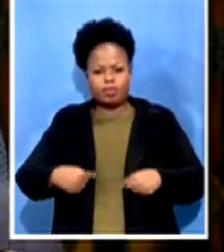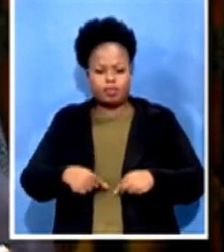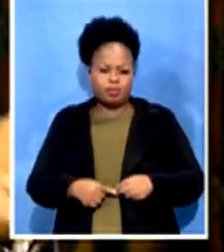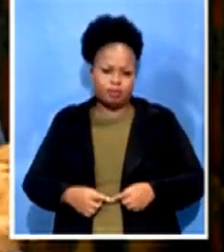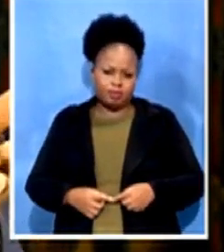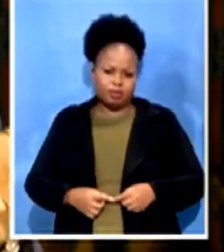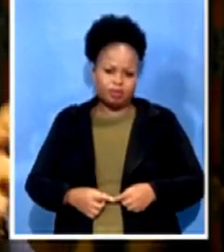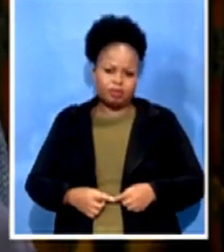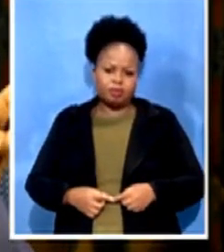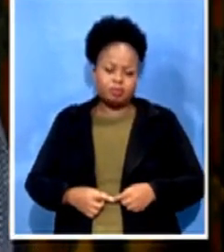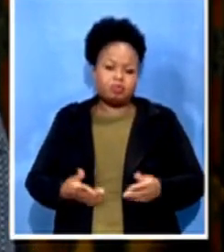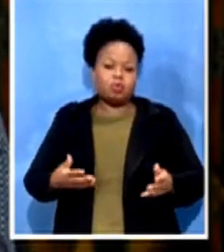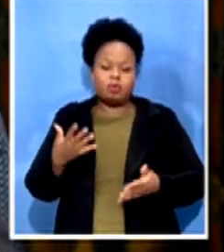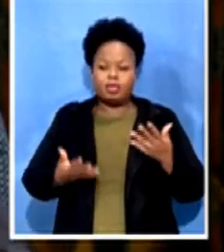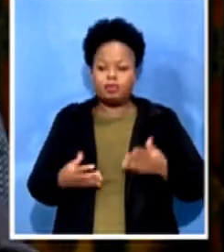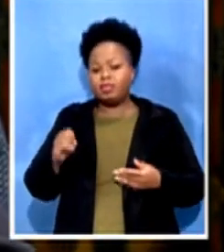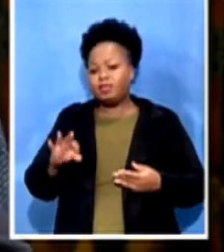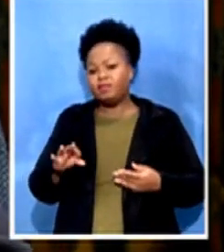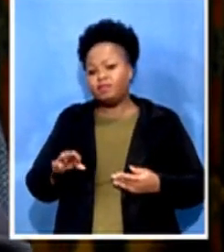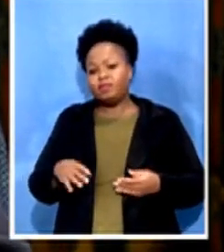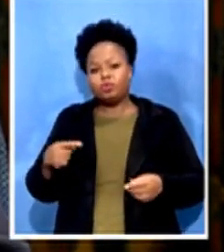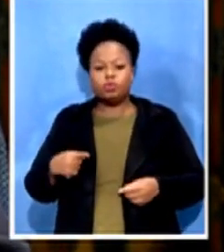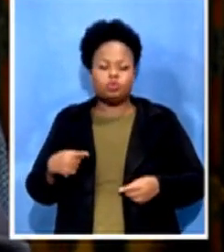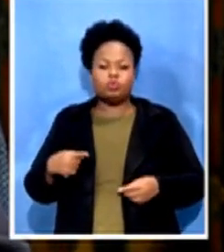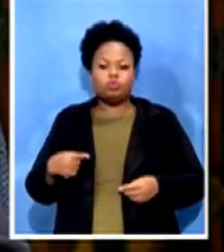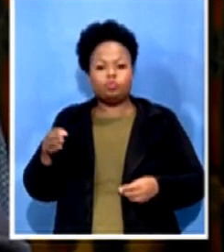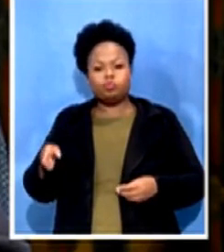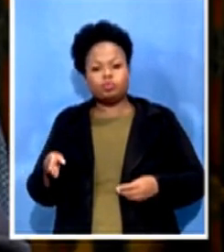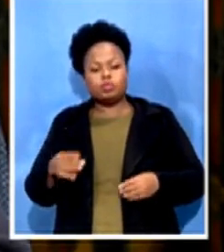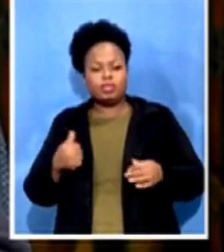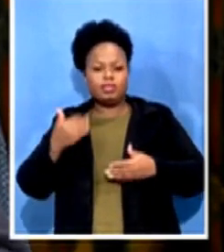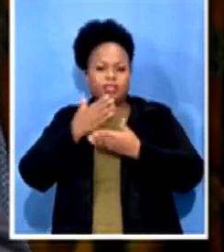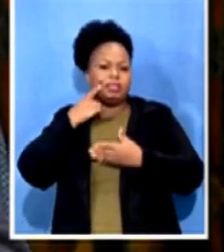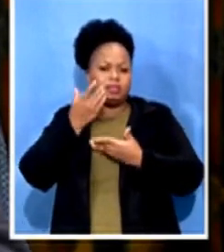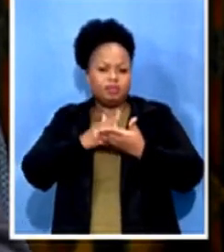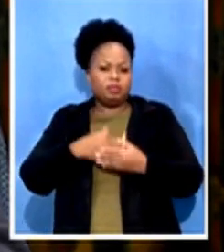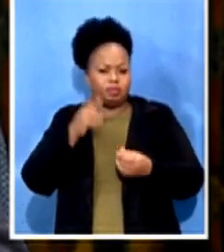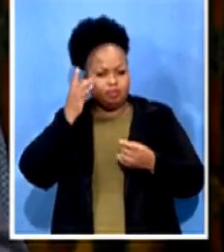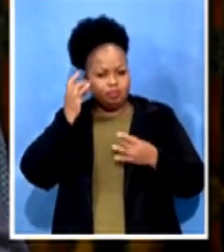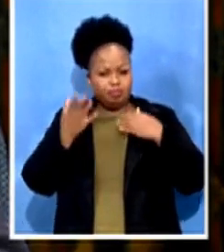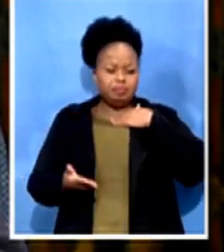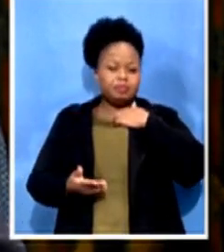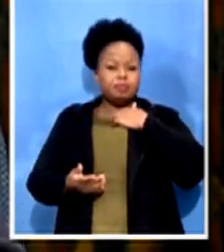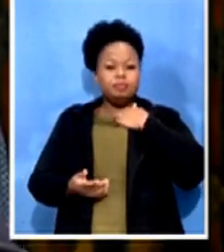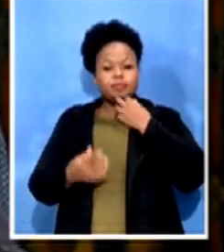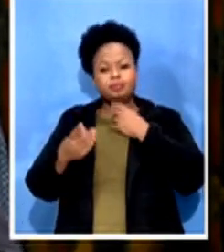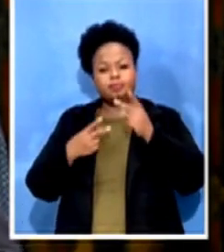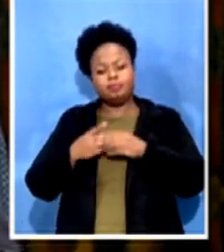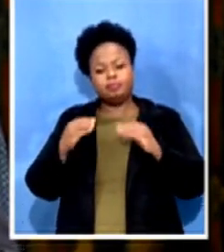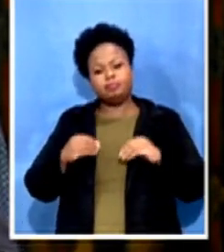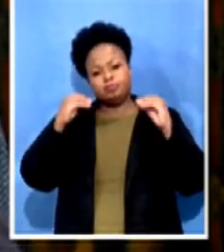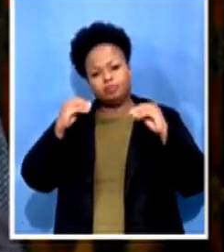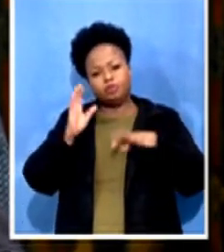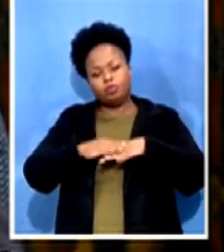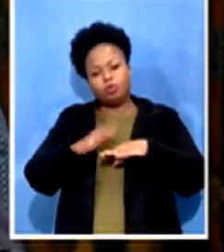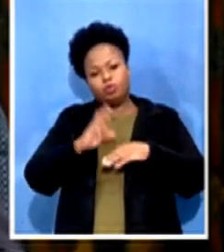and whilst with us, you will be able to share that. So we're going to be promoting that very strongly as well, to say